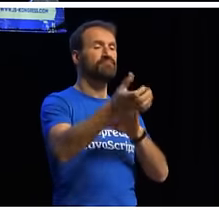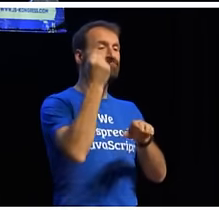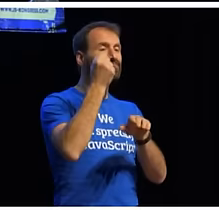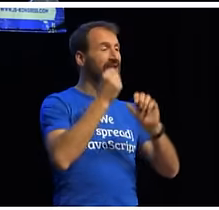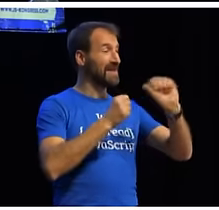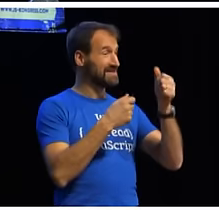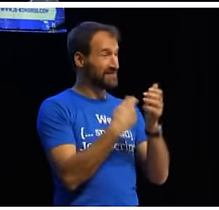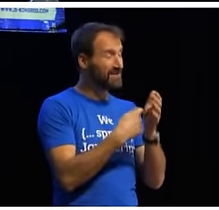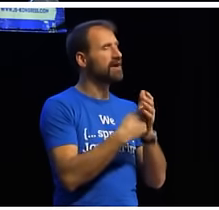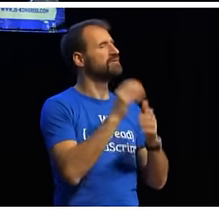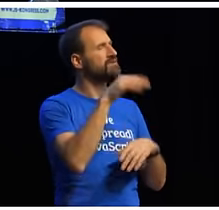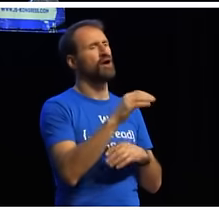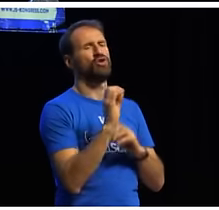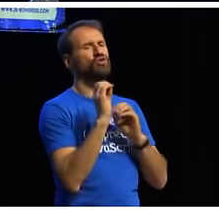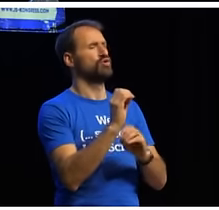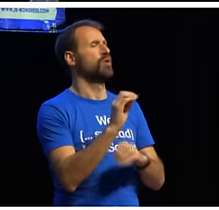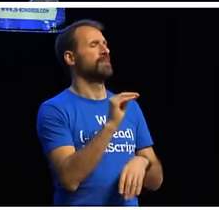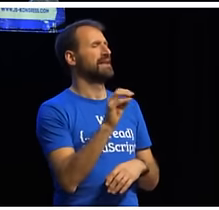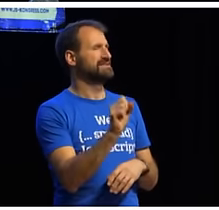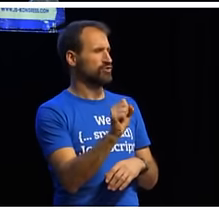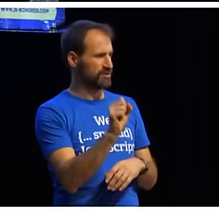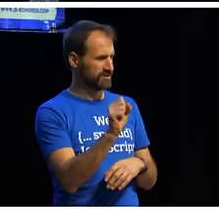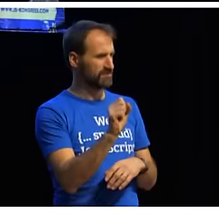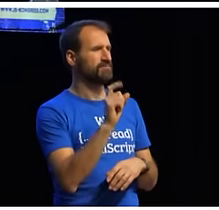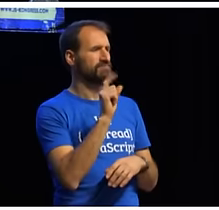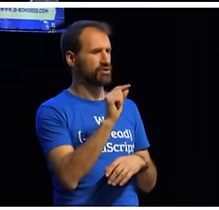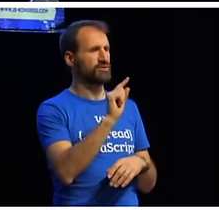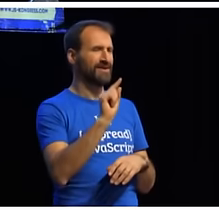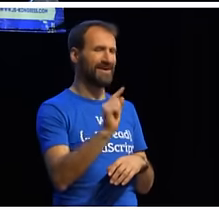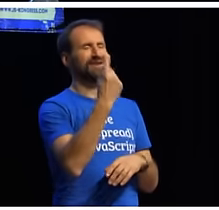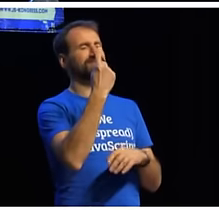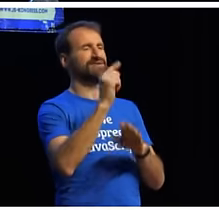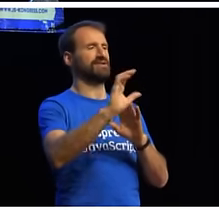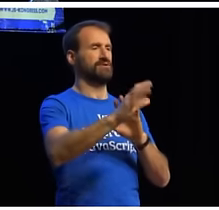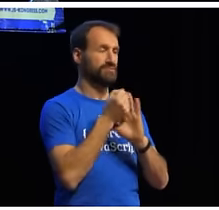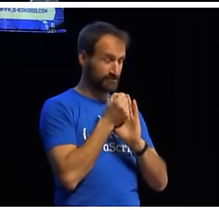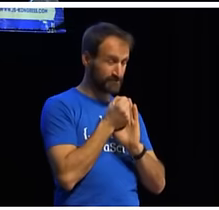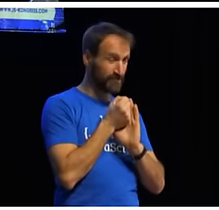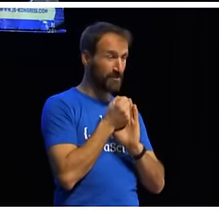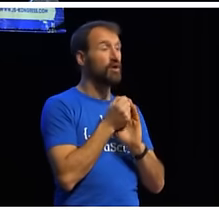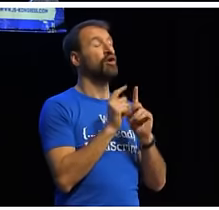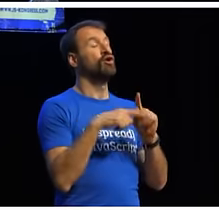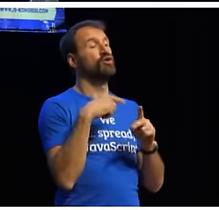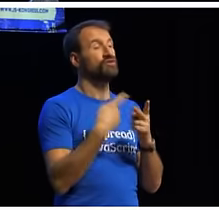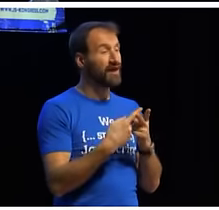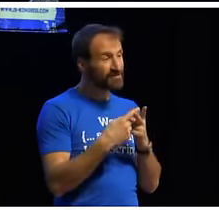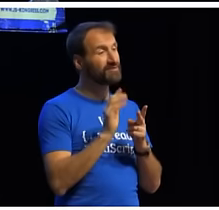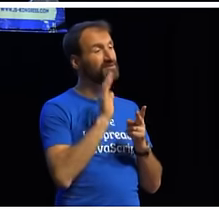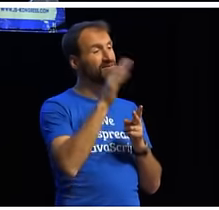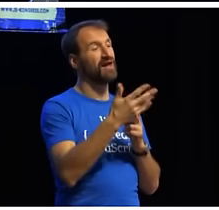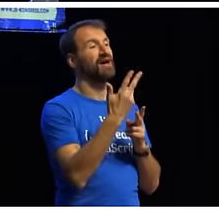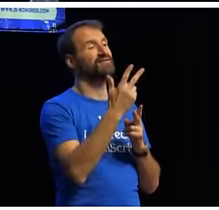0 milliseconds. That means we get an emitted value after 0 milliseconds. And then after